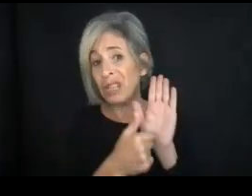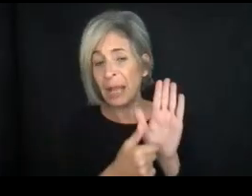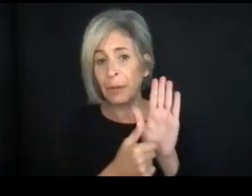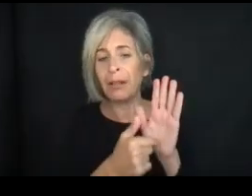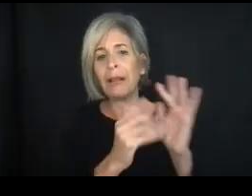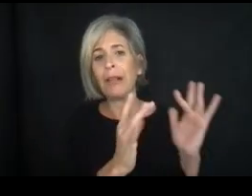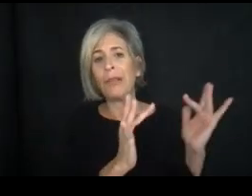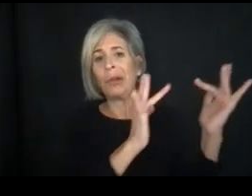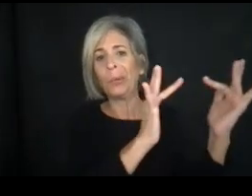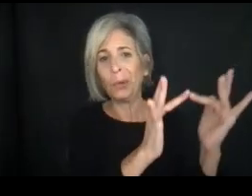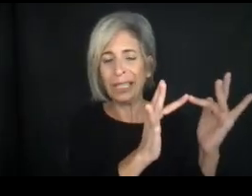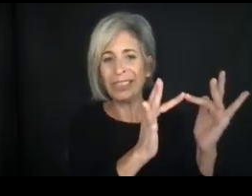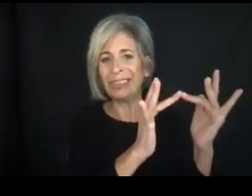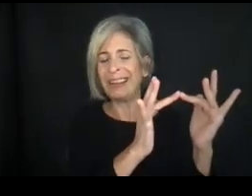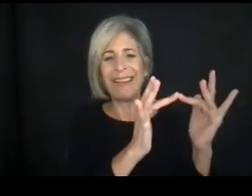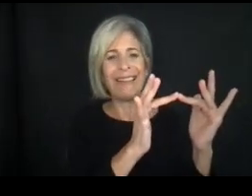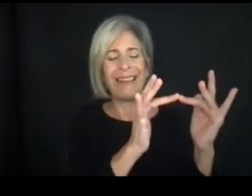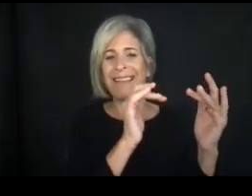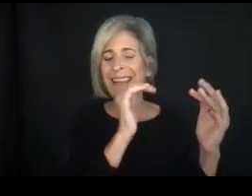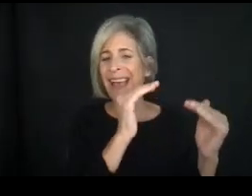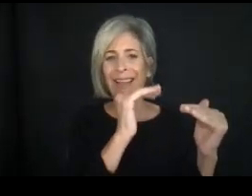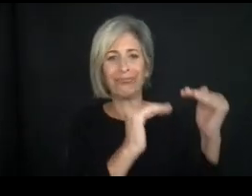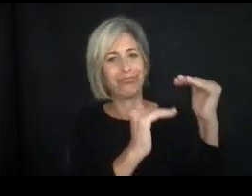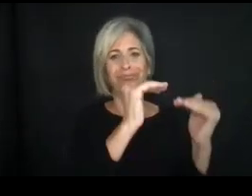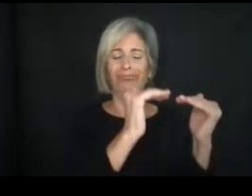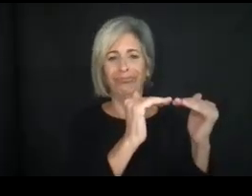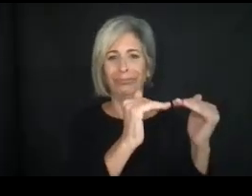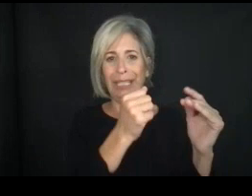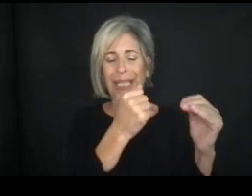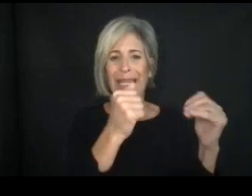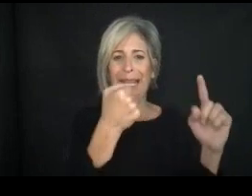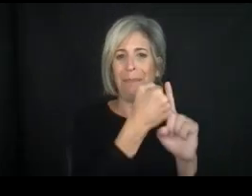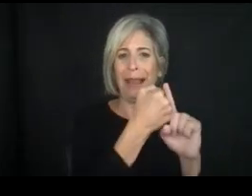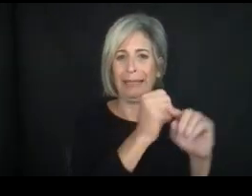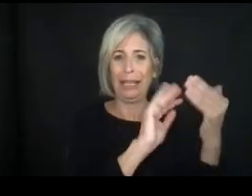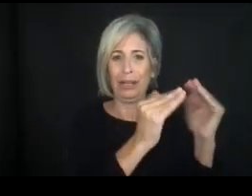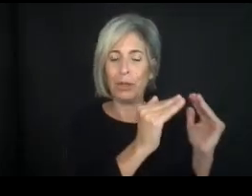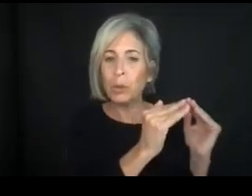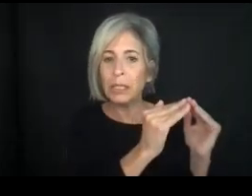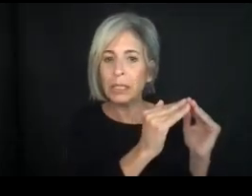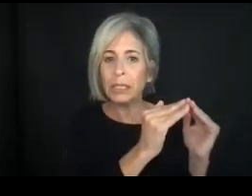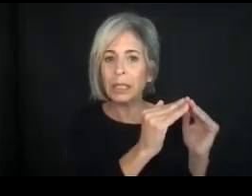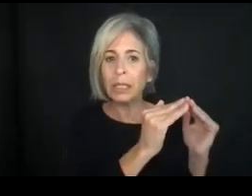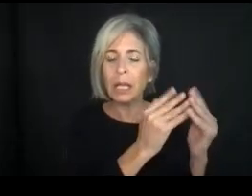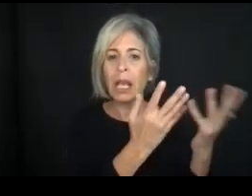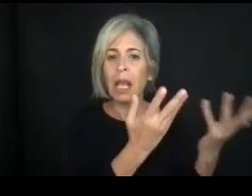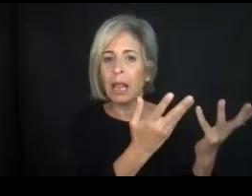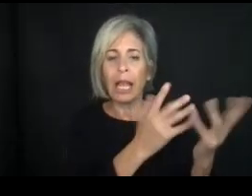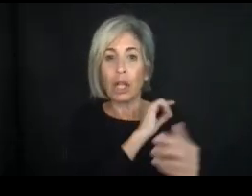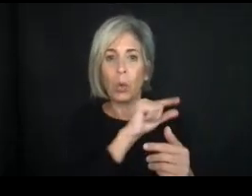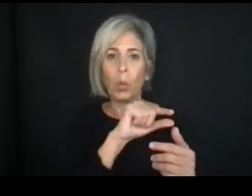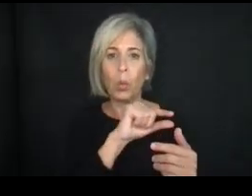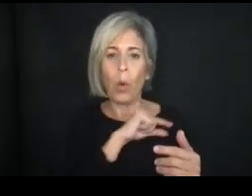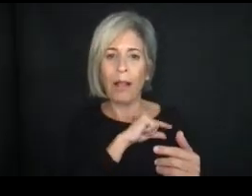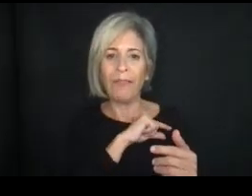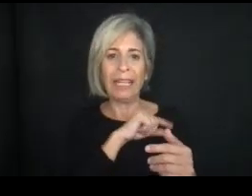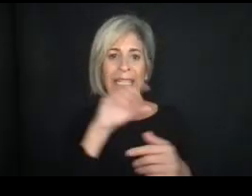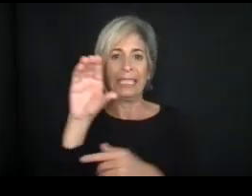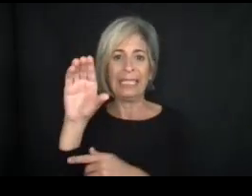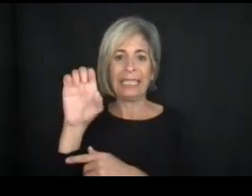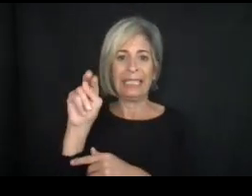our disproportionately impacted communities, specifically those in qualified census tracts, which